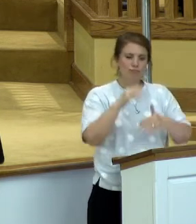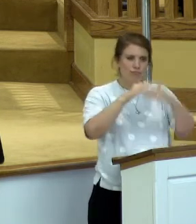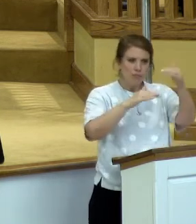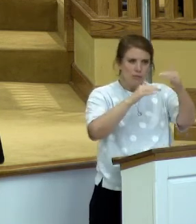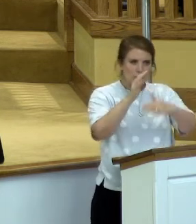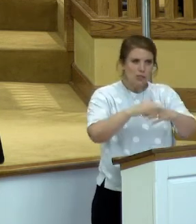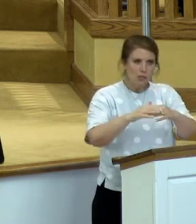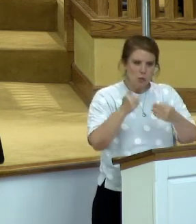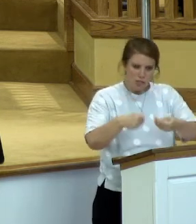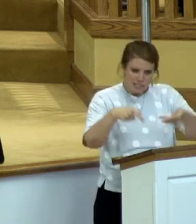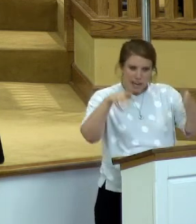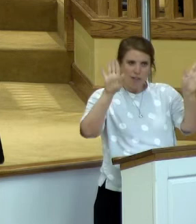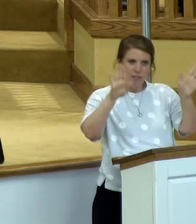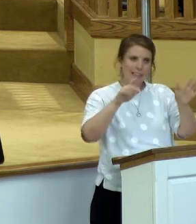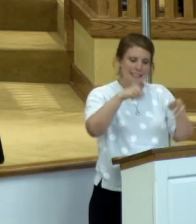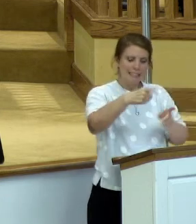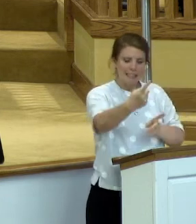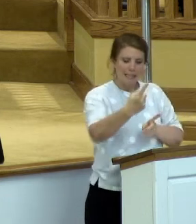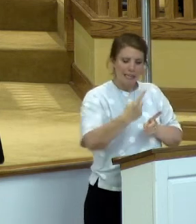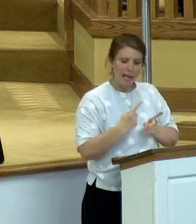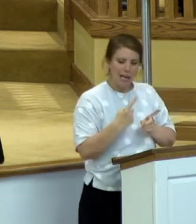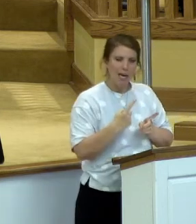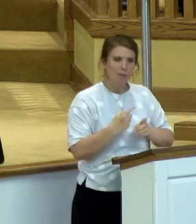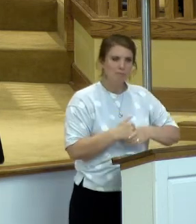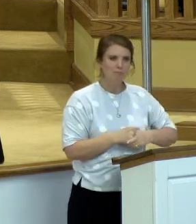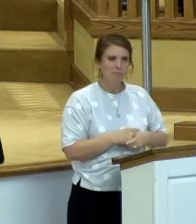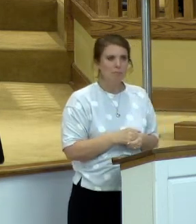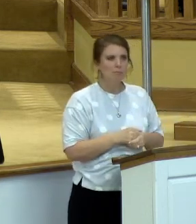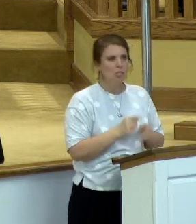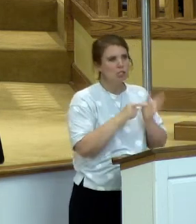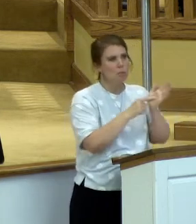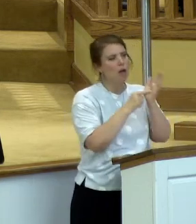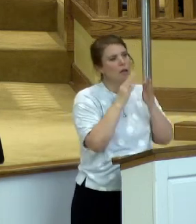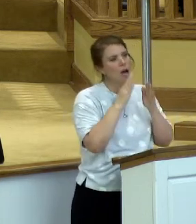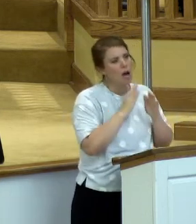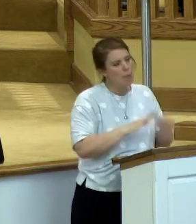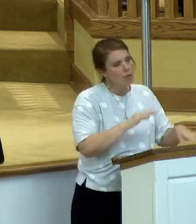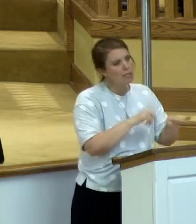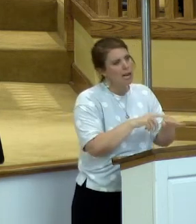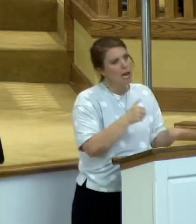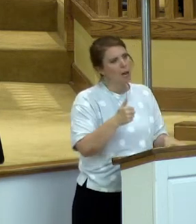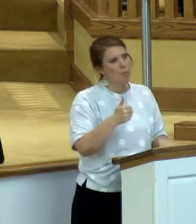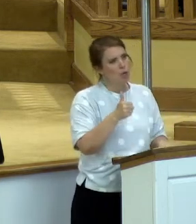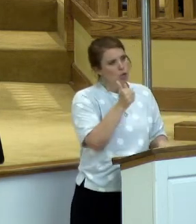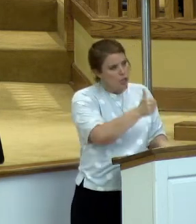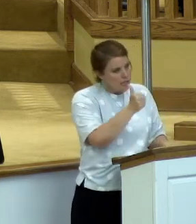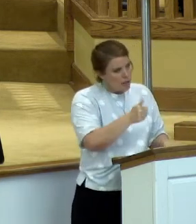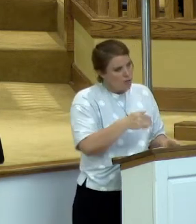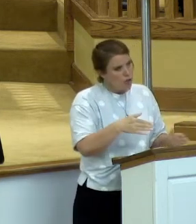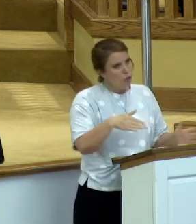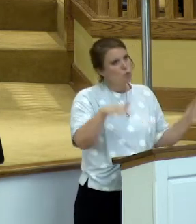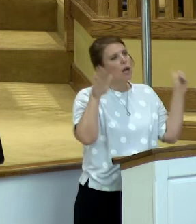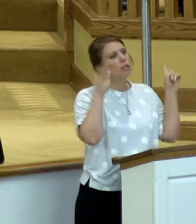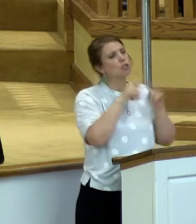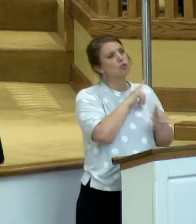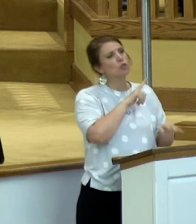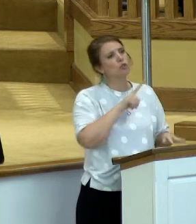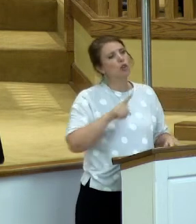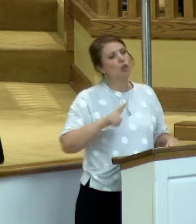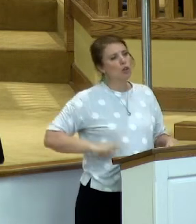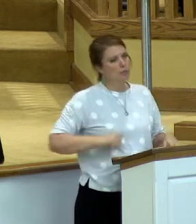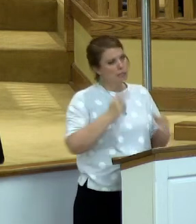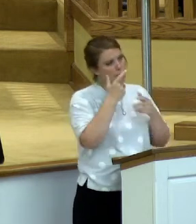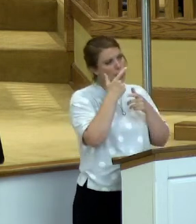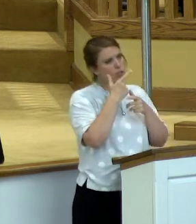and checking ourselves, and symbolic of a humbling time of yourself and surrender to the Lord. And this